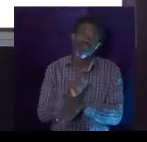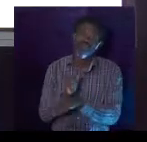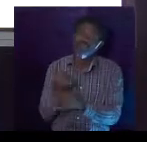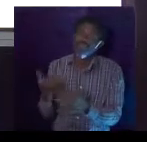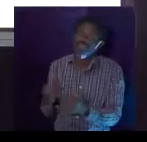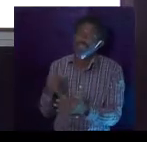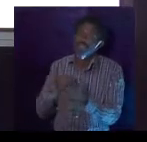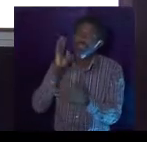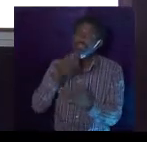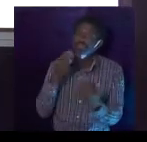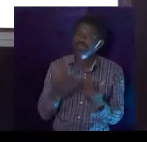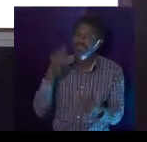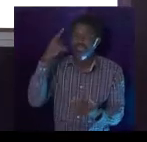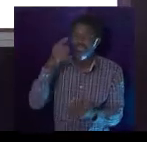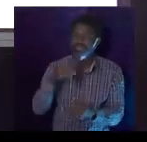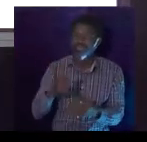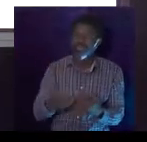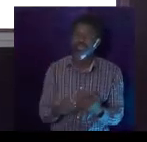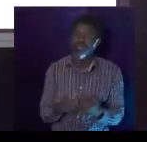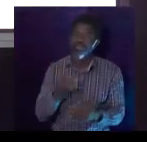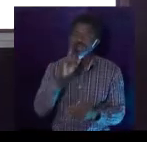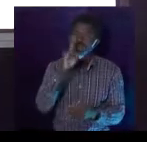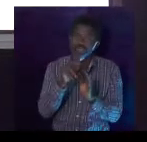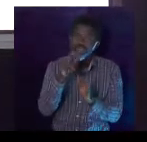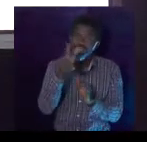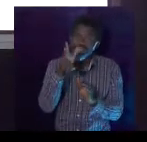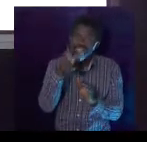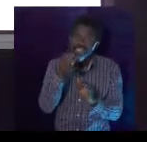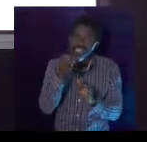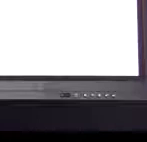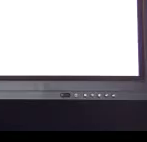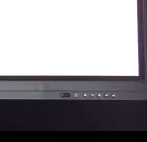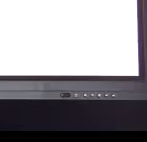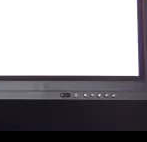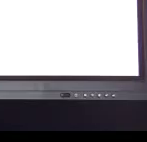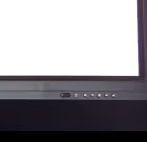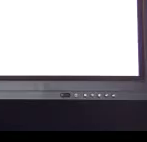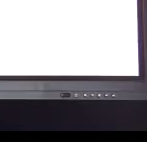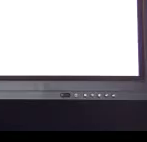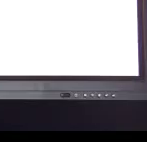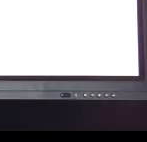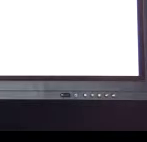be easy for you, my friend, but I'll give you 1 minute. Begin.